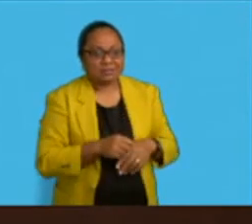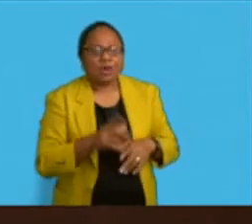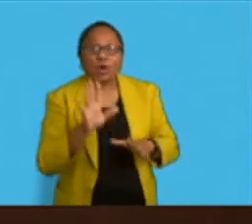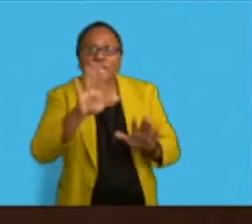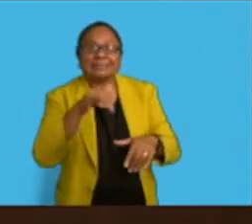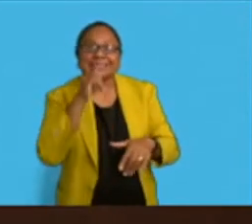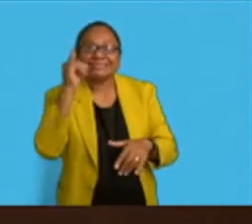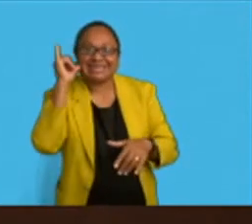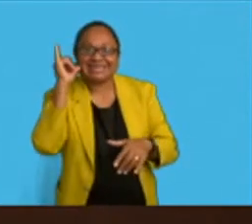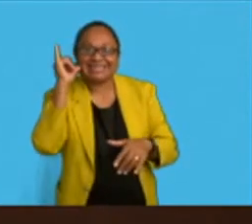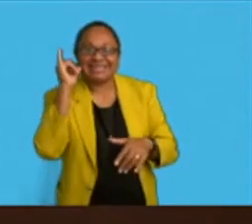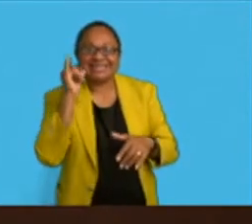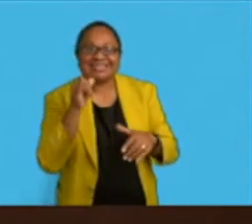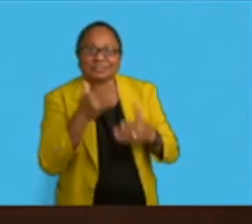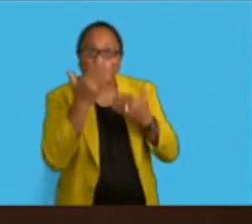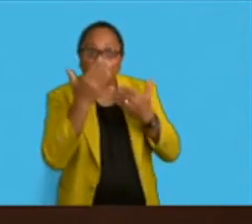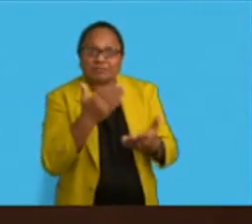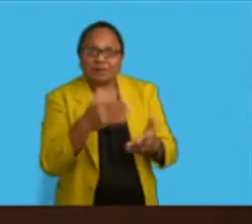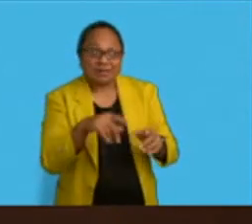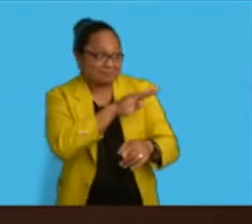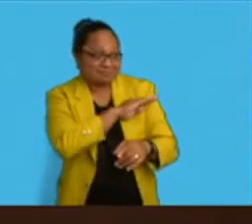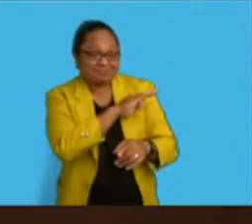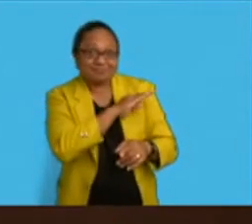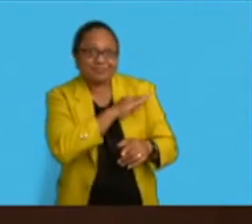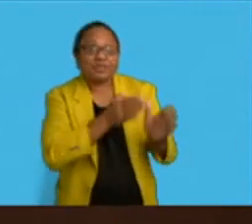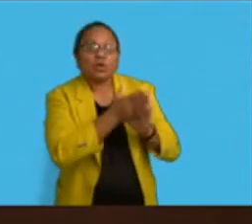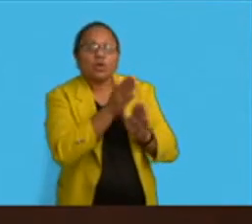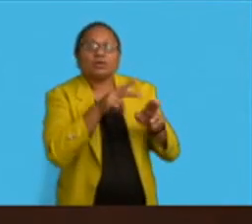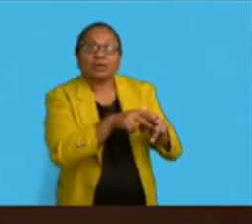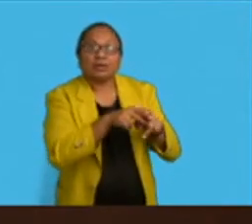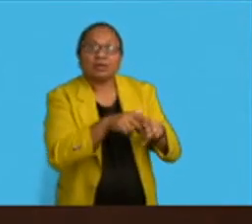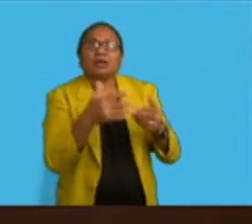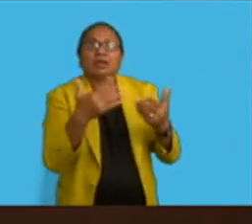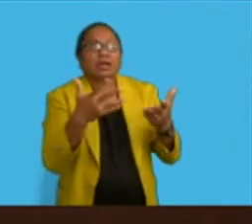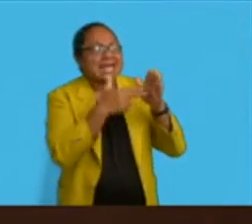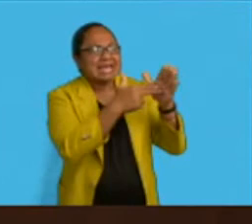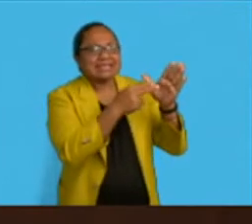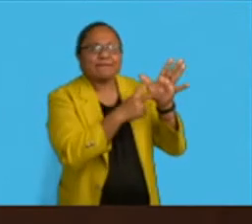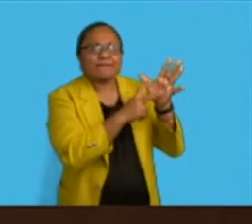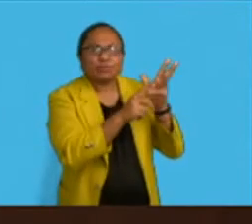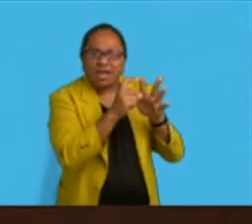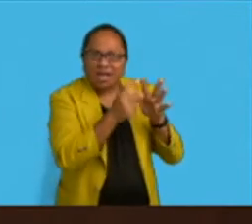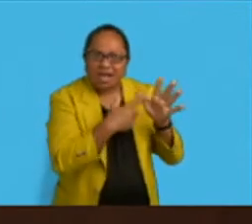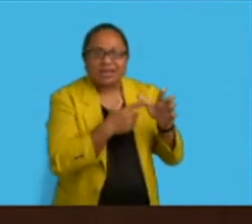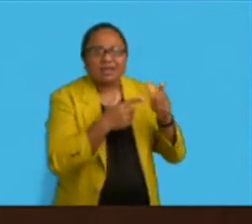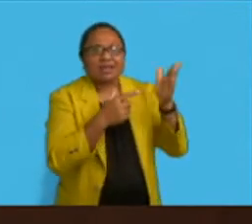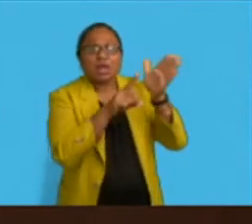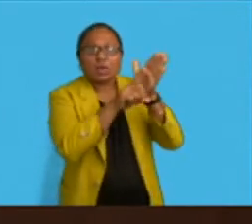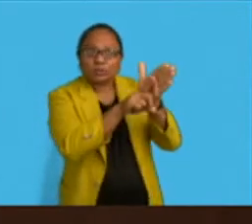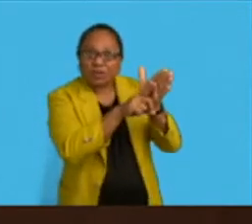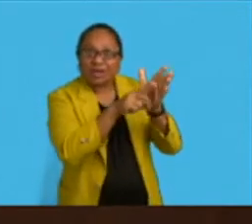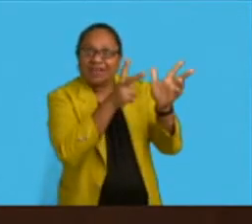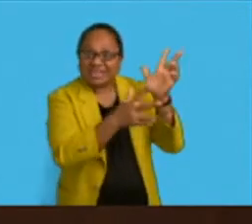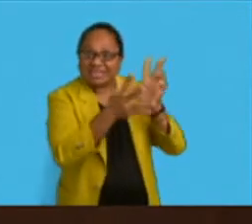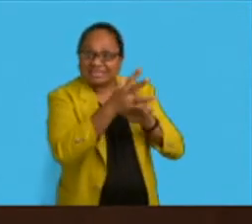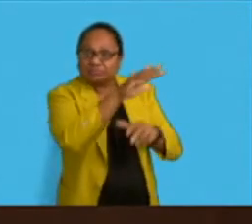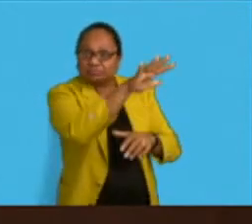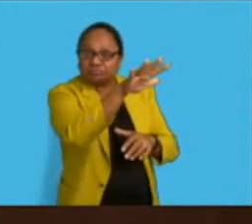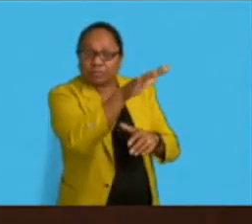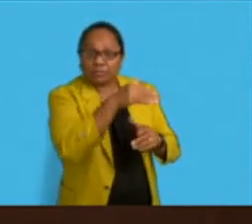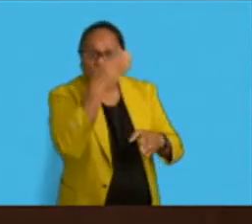Yesterday, Madam Speaker, the Honourable Prime Minister was in Yandua in Nandronga, in Vunda, in Sawani, in Warimbitia, in Latoka. And we hope